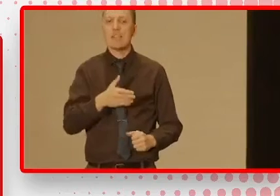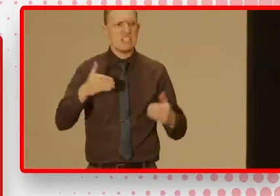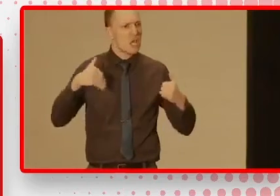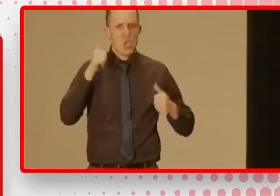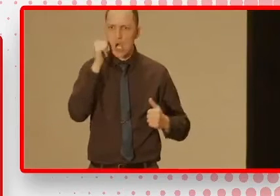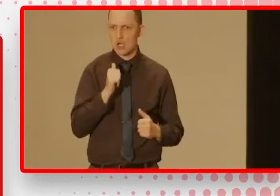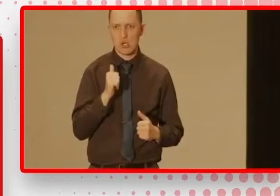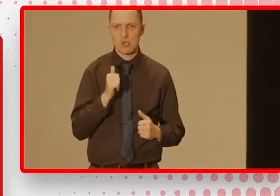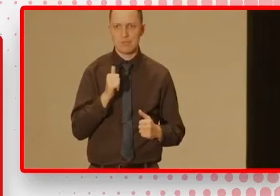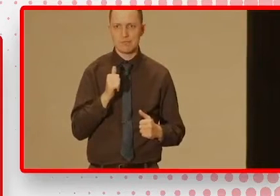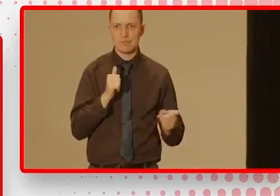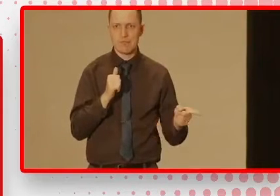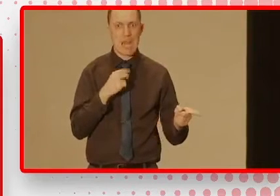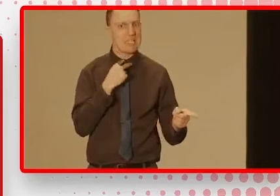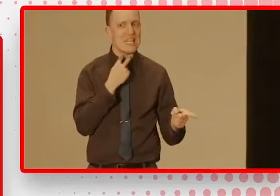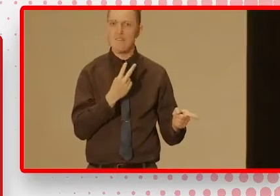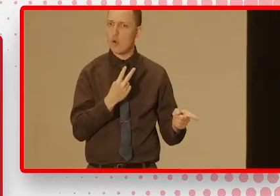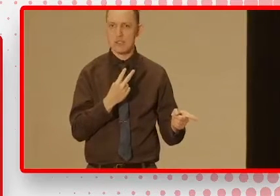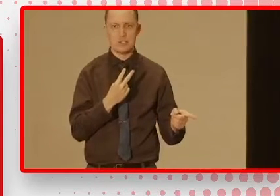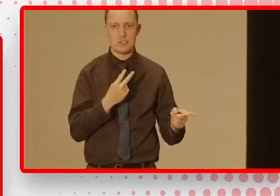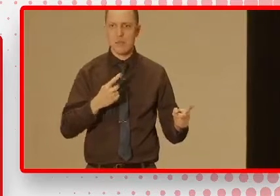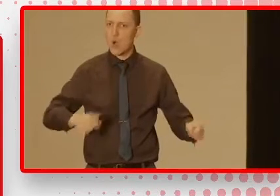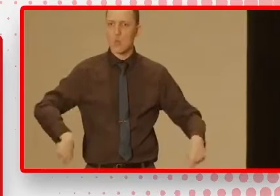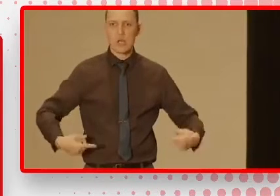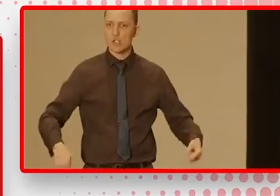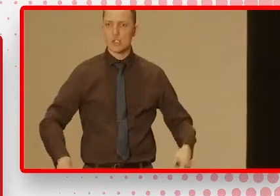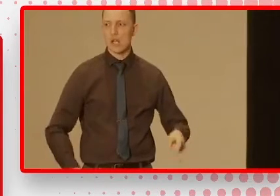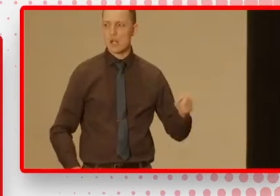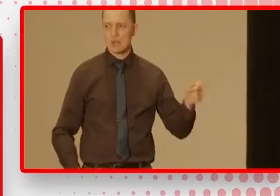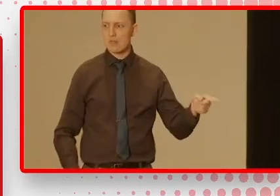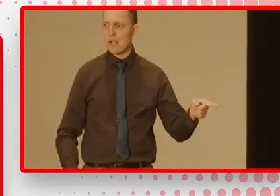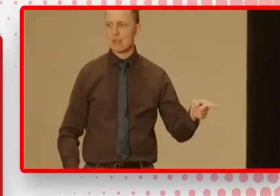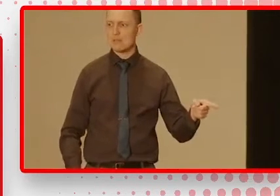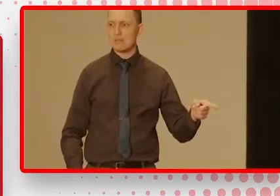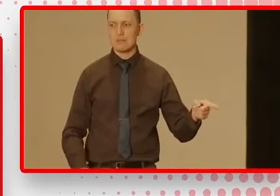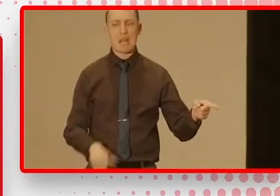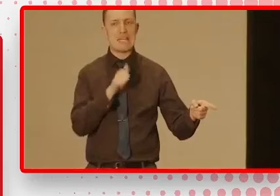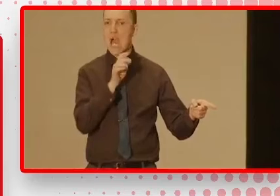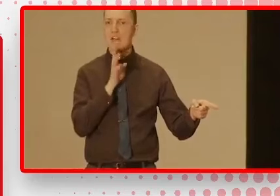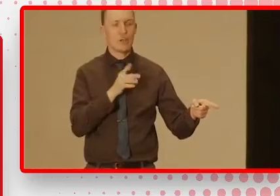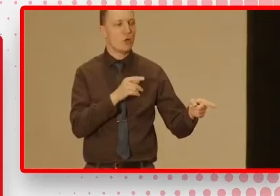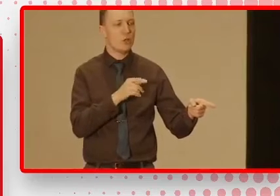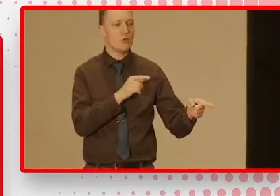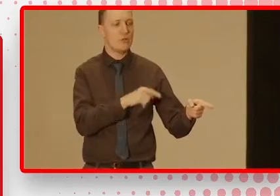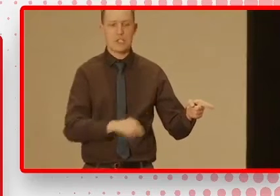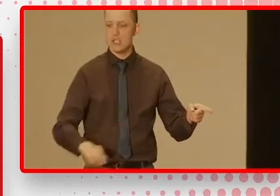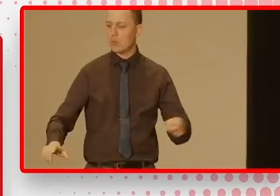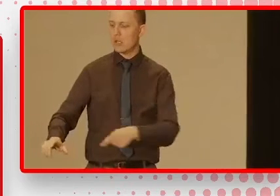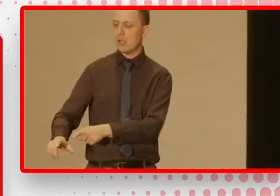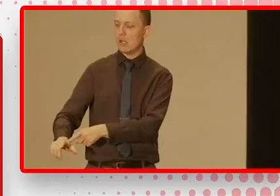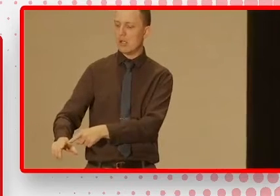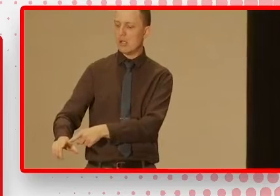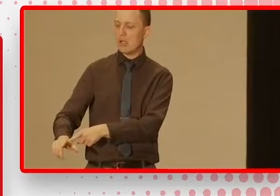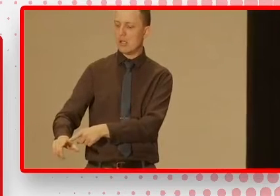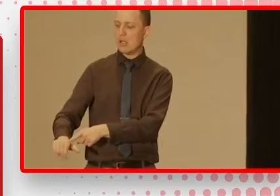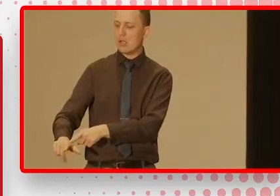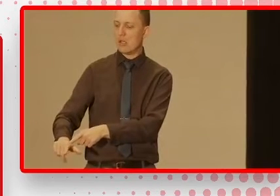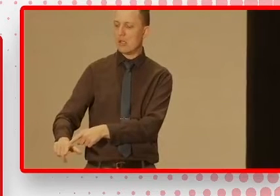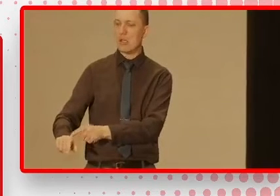move her finger, and all of a sudden they heard the voice say, "Hi, welcome to Walmart," and they would all